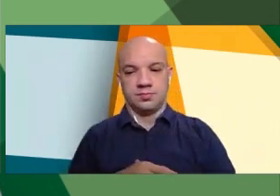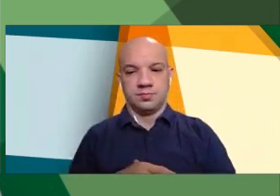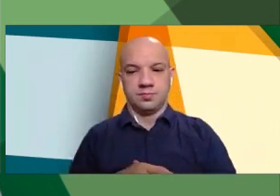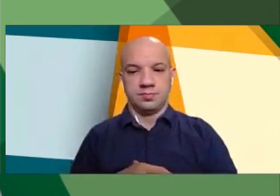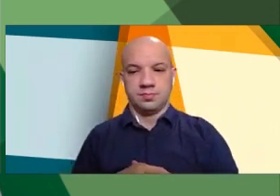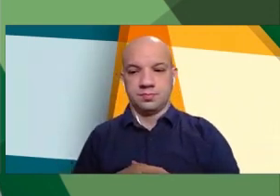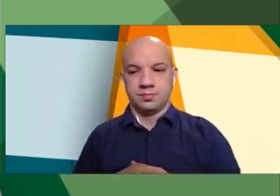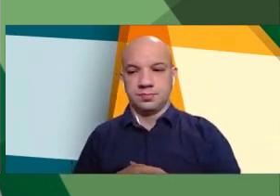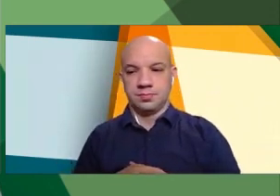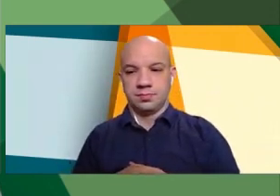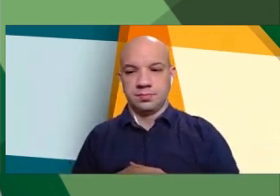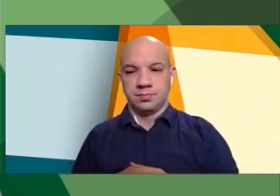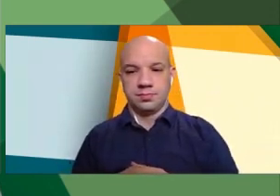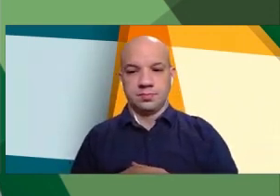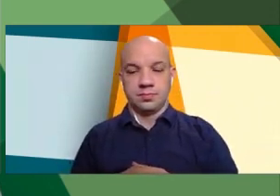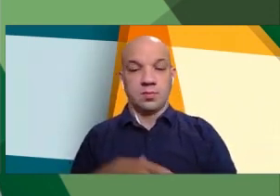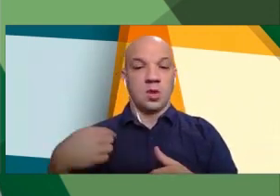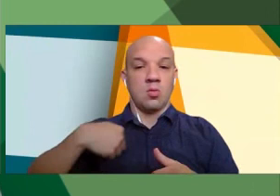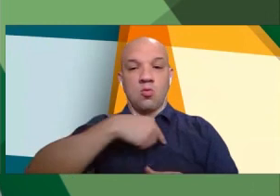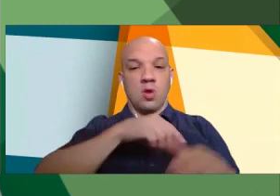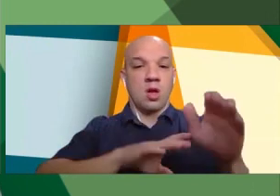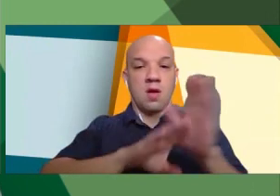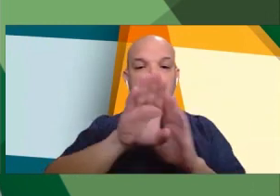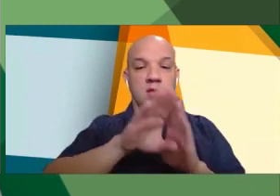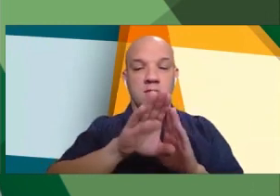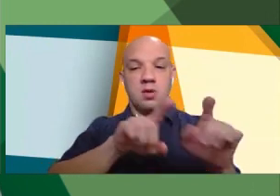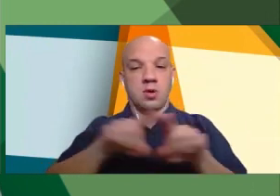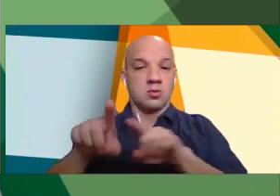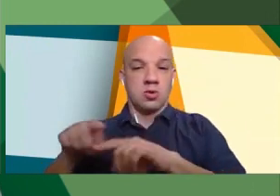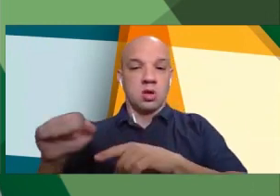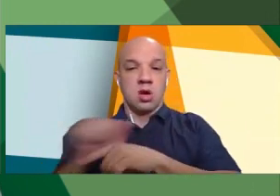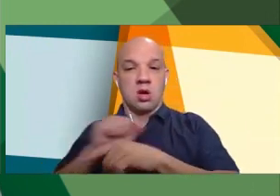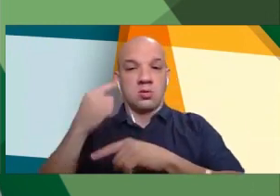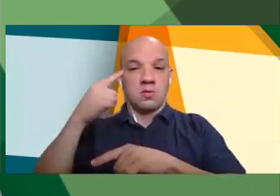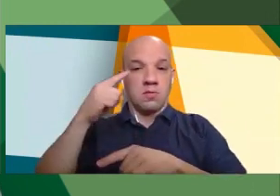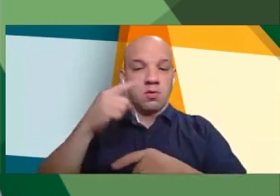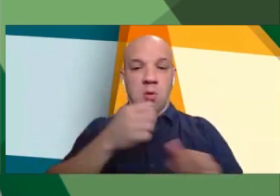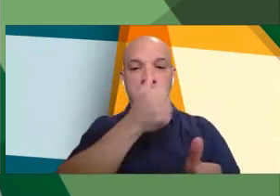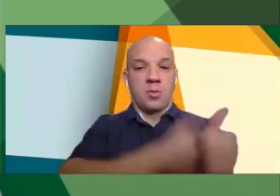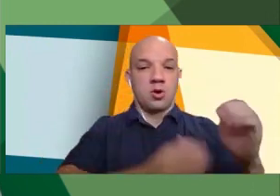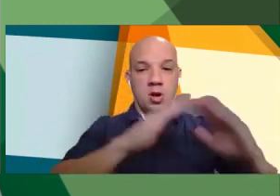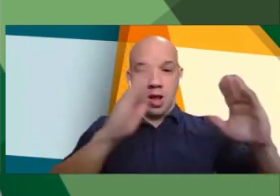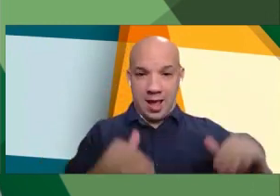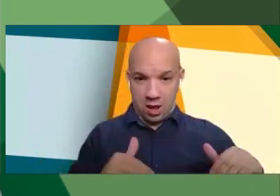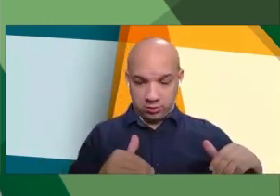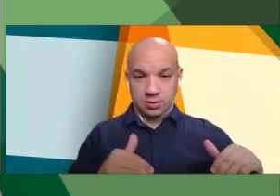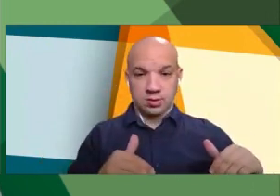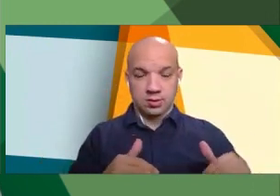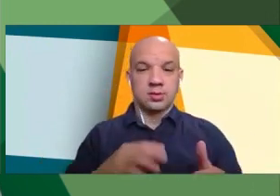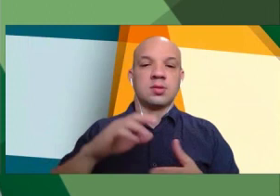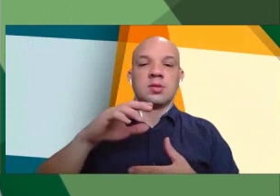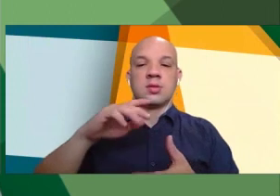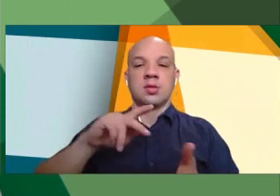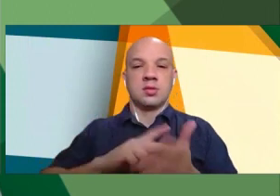Where we have developed as well a training for fair housing that includes the fundamental of fair